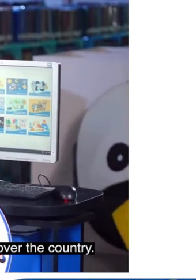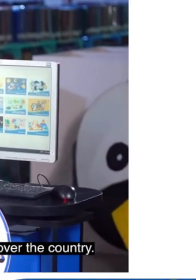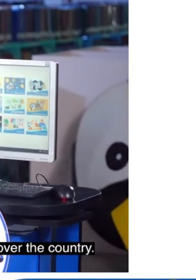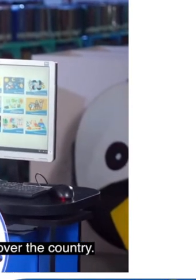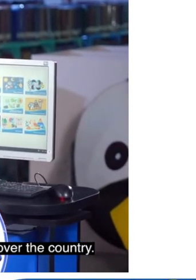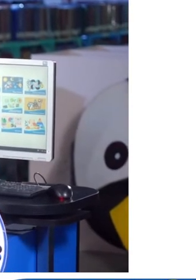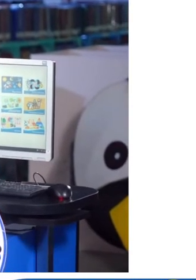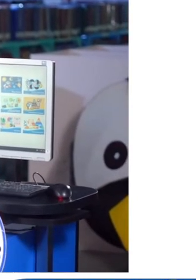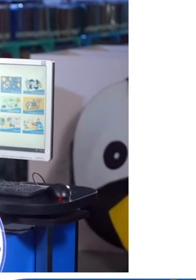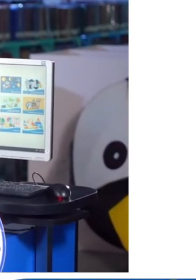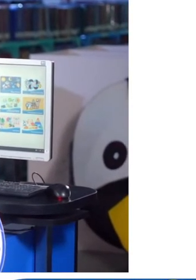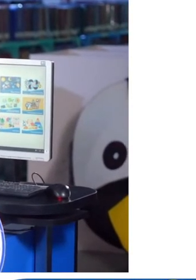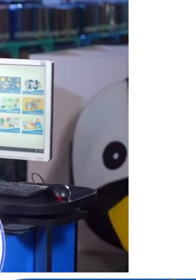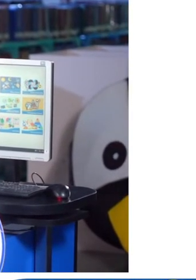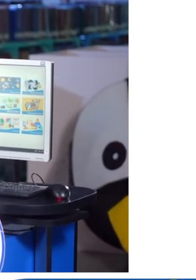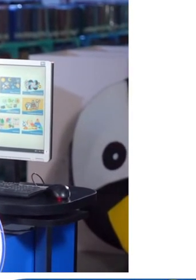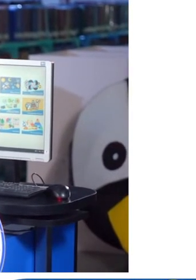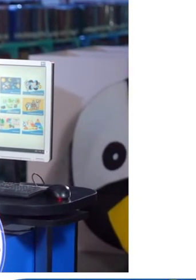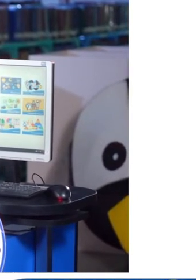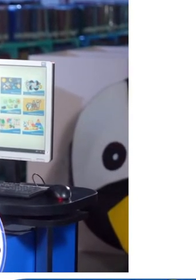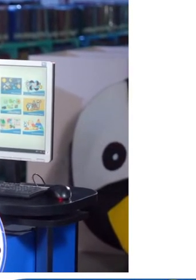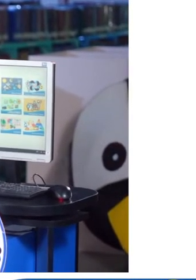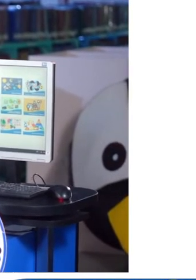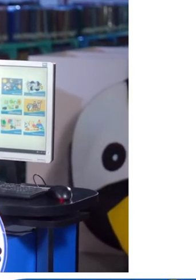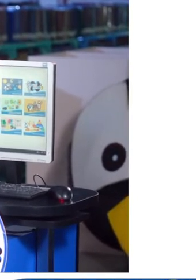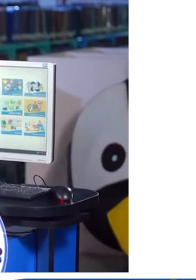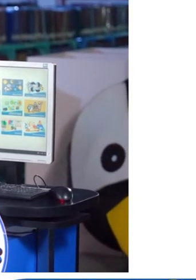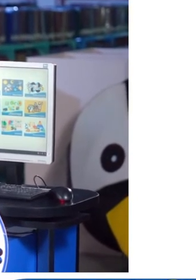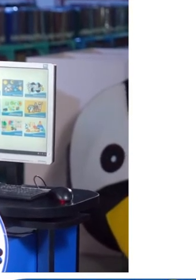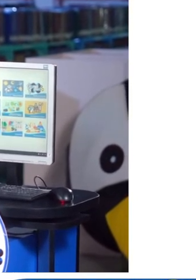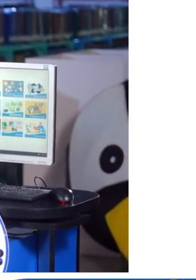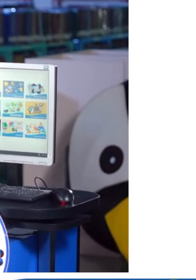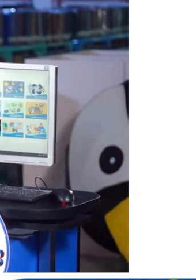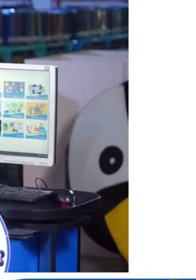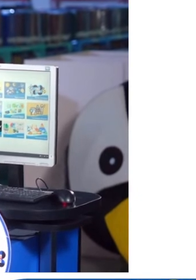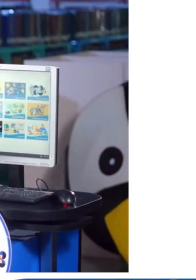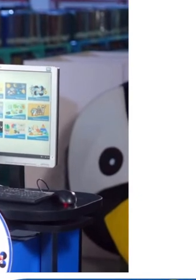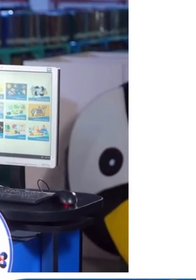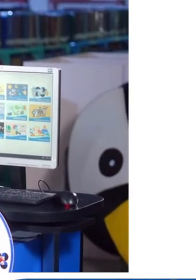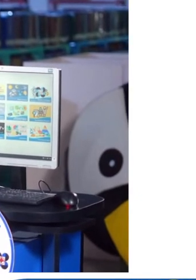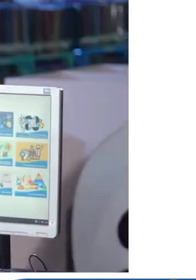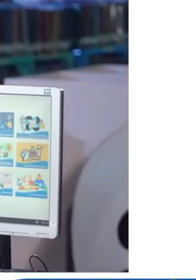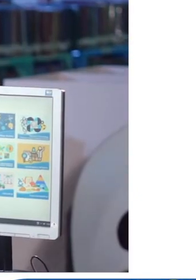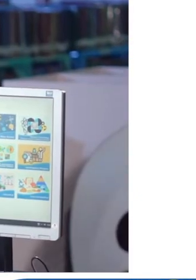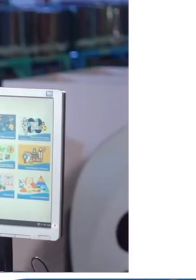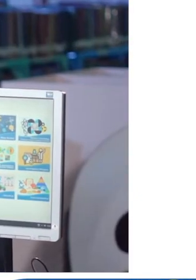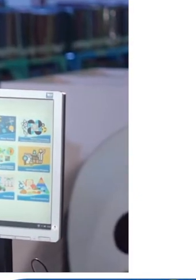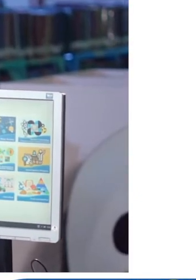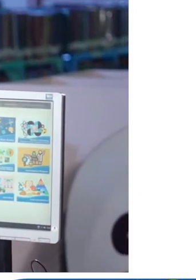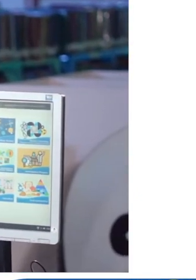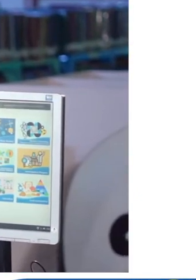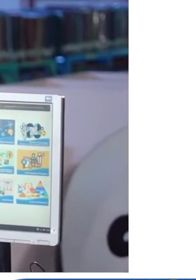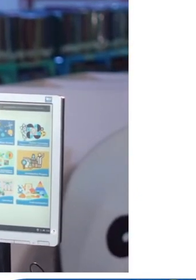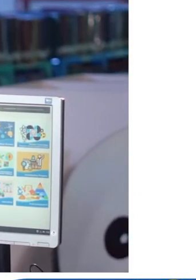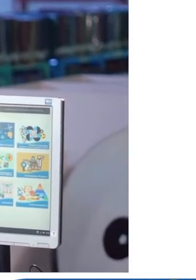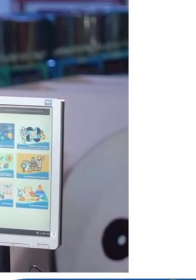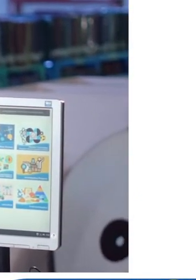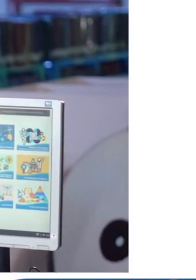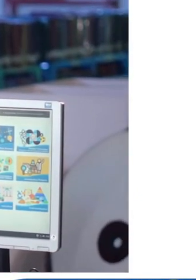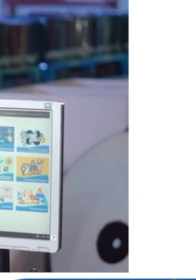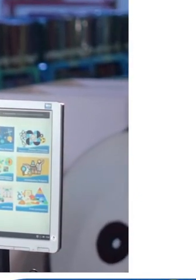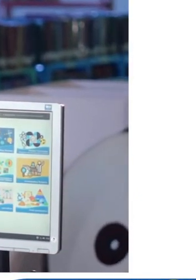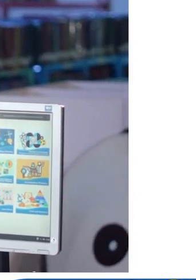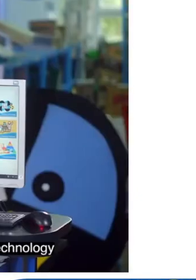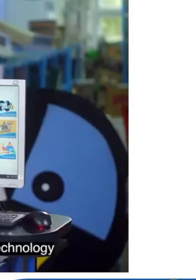the country. Many of the materials here in this library are inside this Starbooks